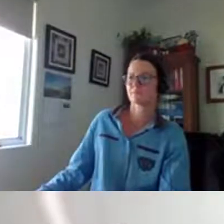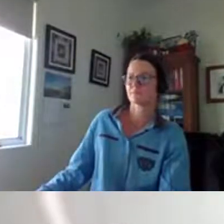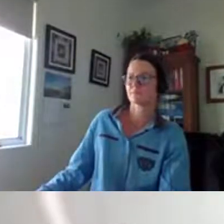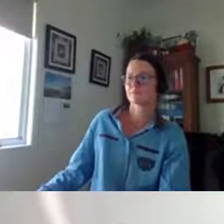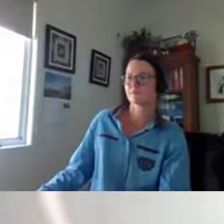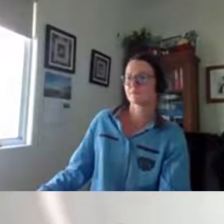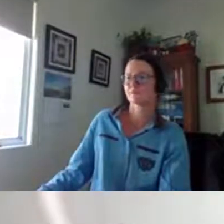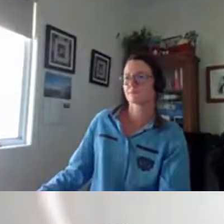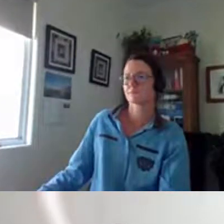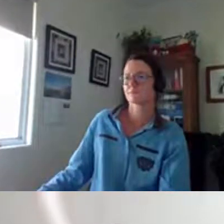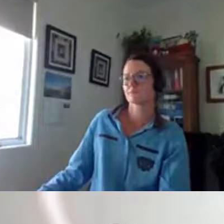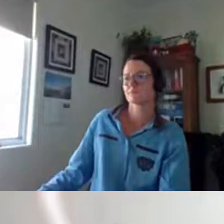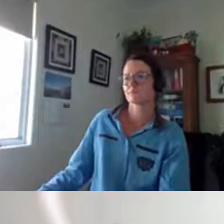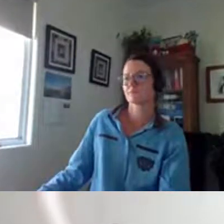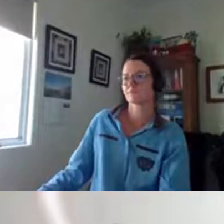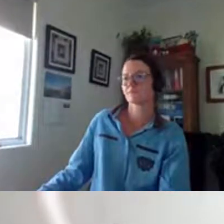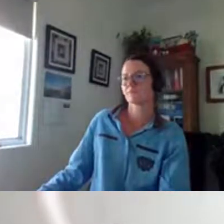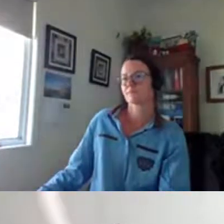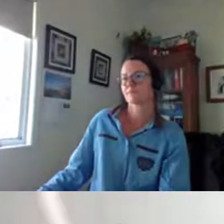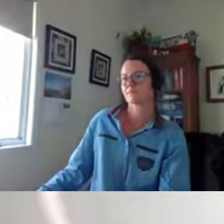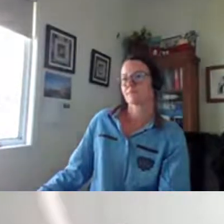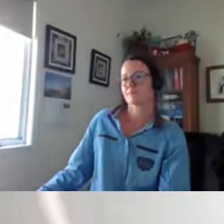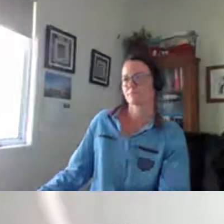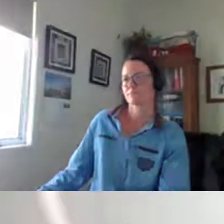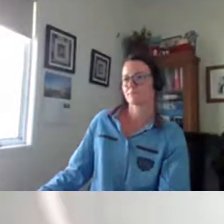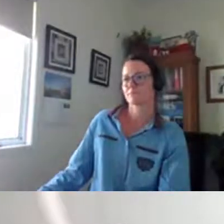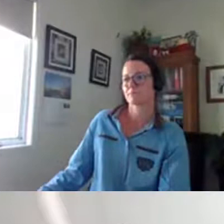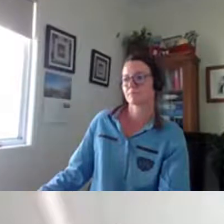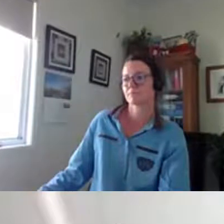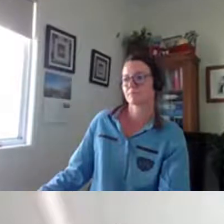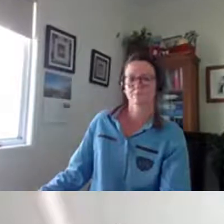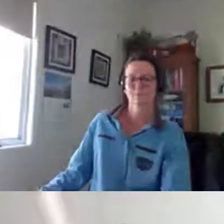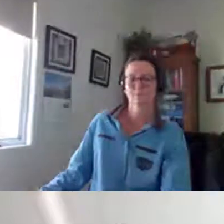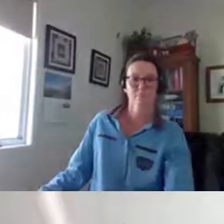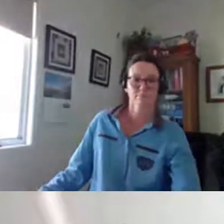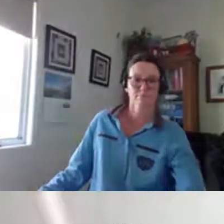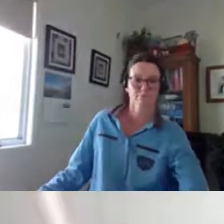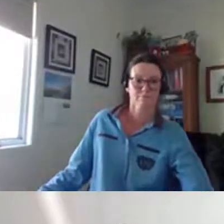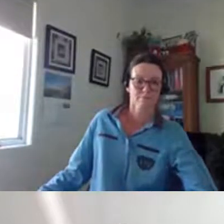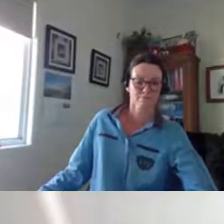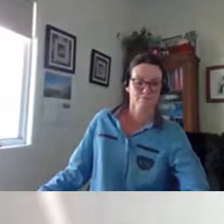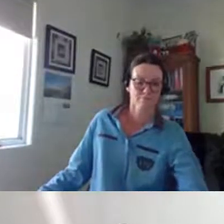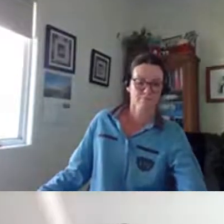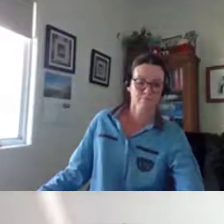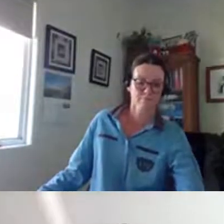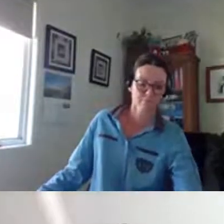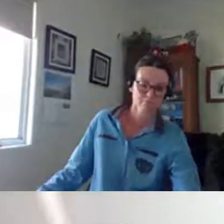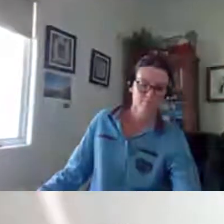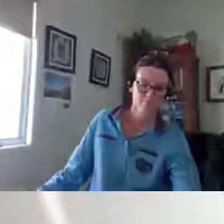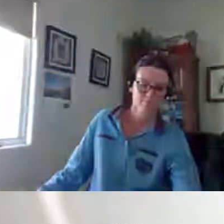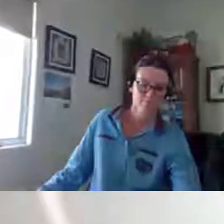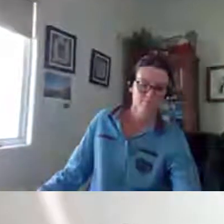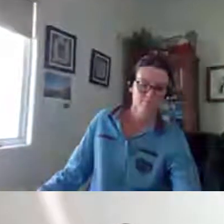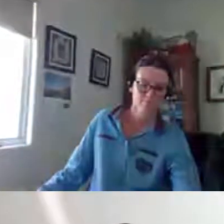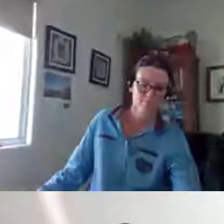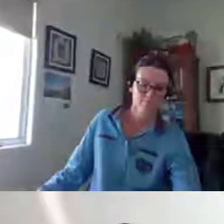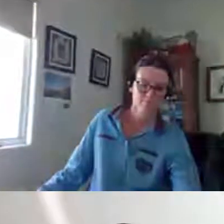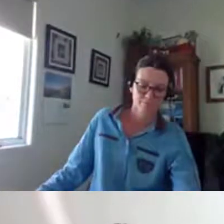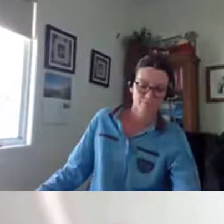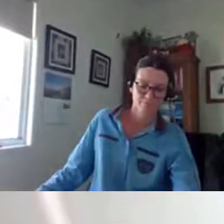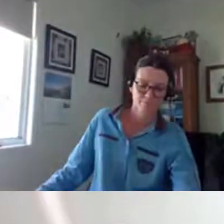introduce Tom from ARENA's RAMPP program, who'll speak for the next 10 or so minutes, and then we'll go into Q&A.